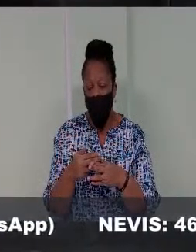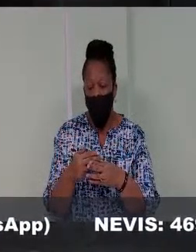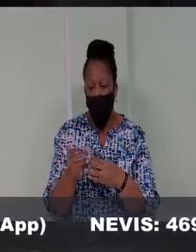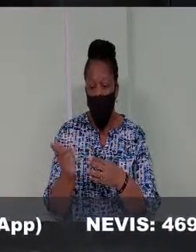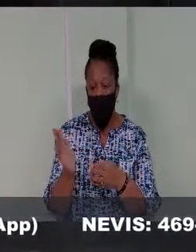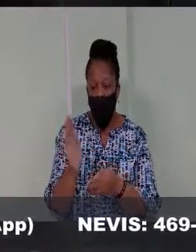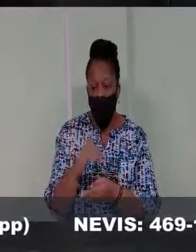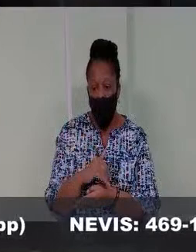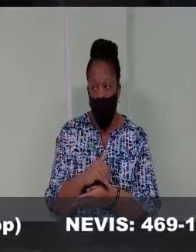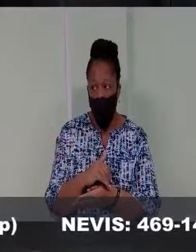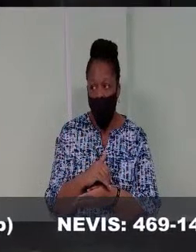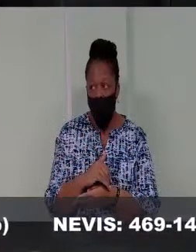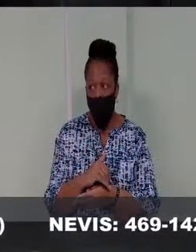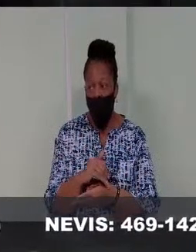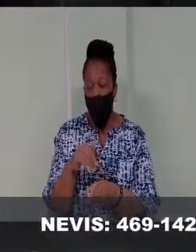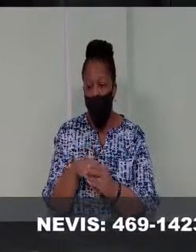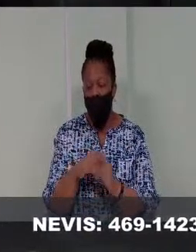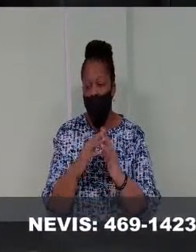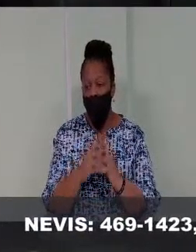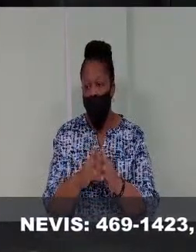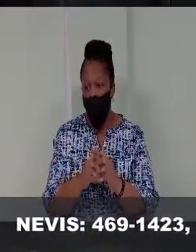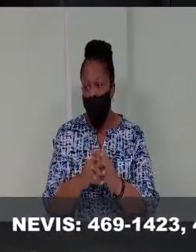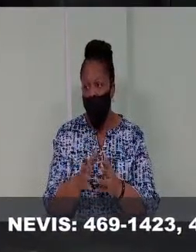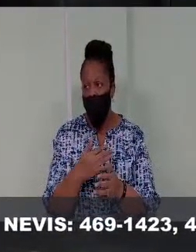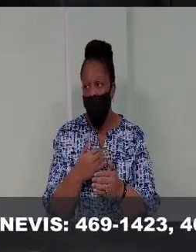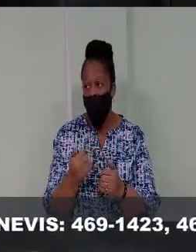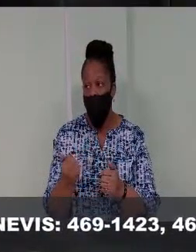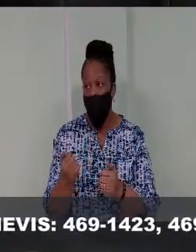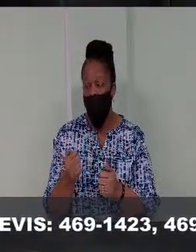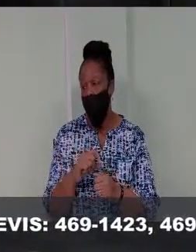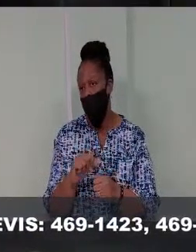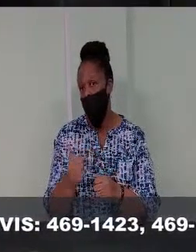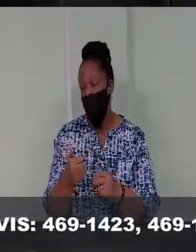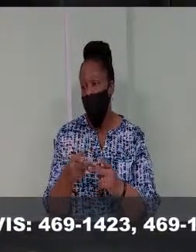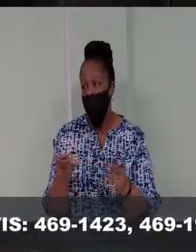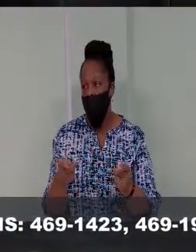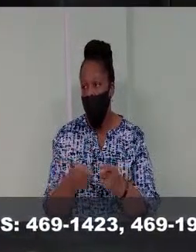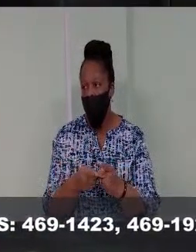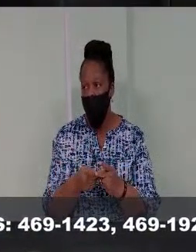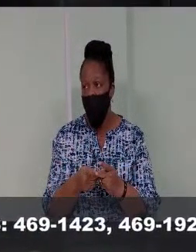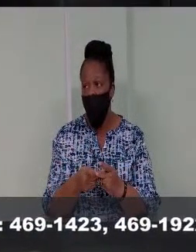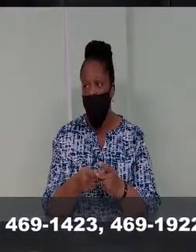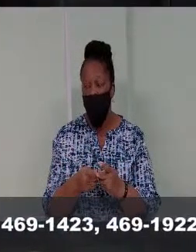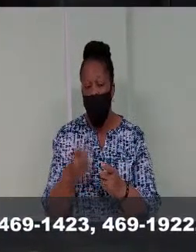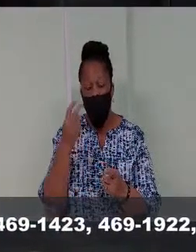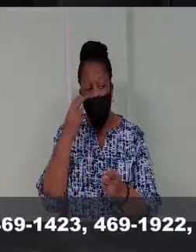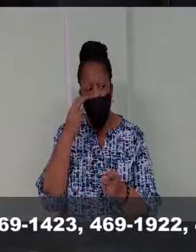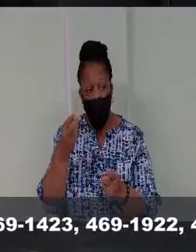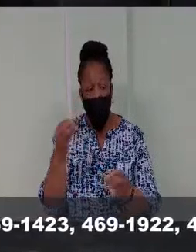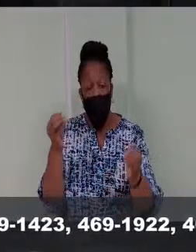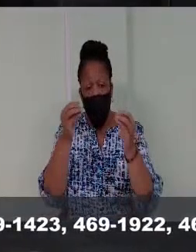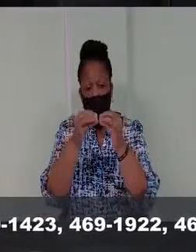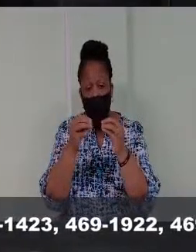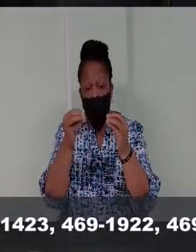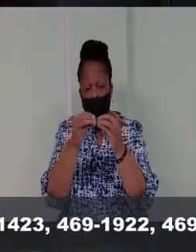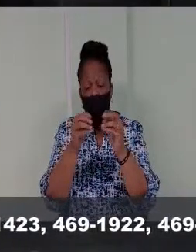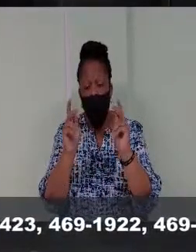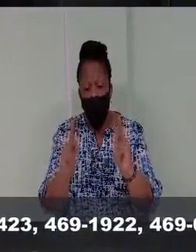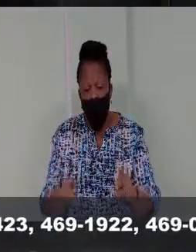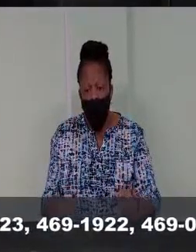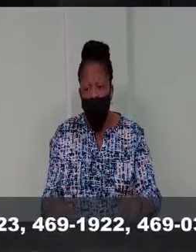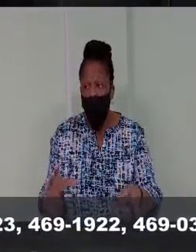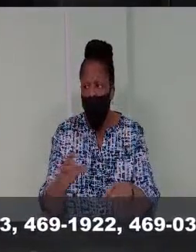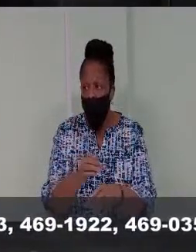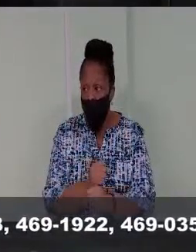see them experiencing an increase in their number of cases of COVID-19. Some